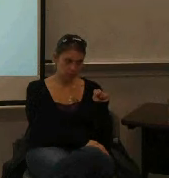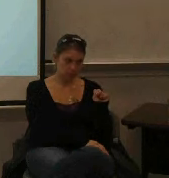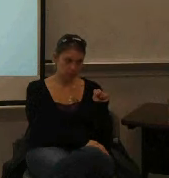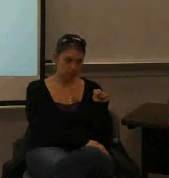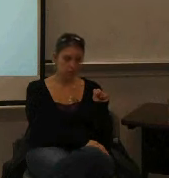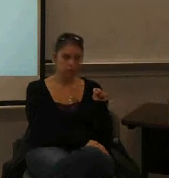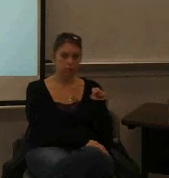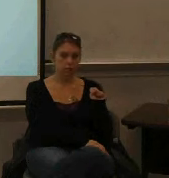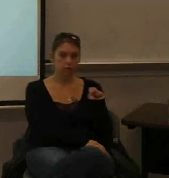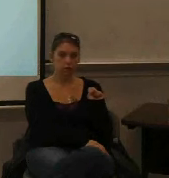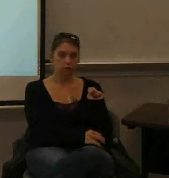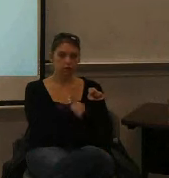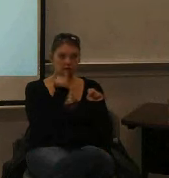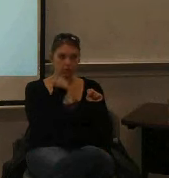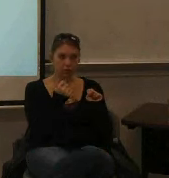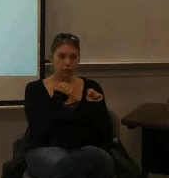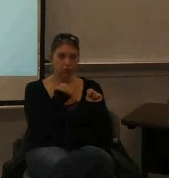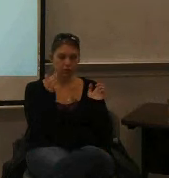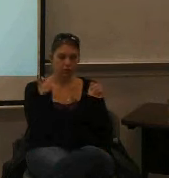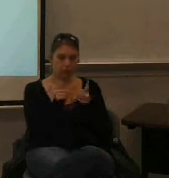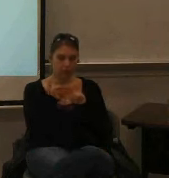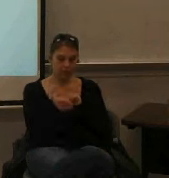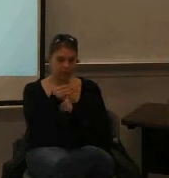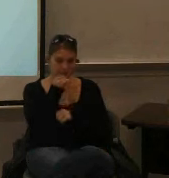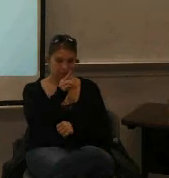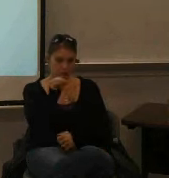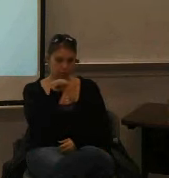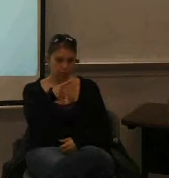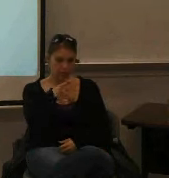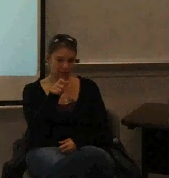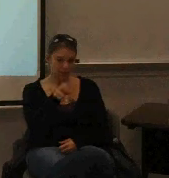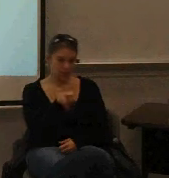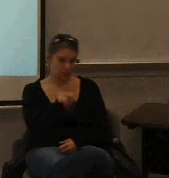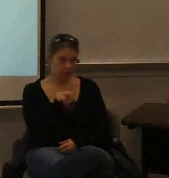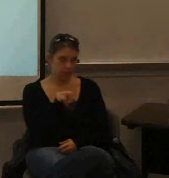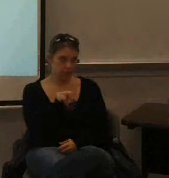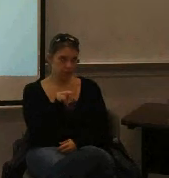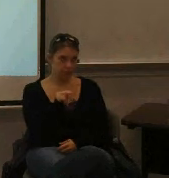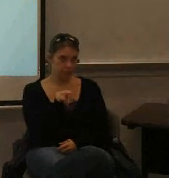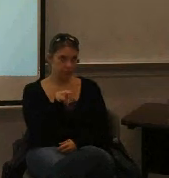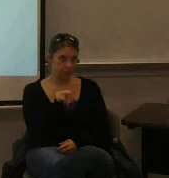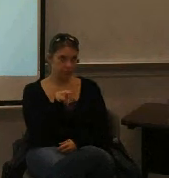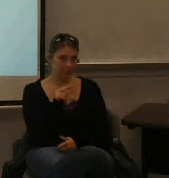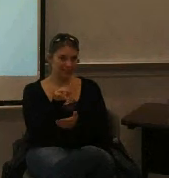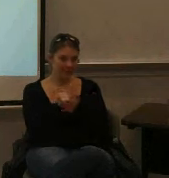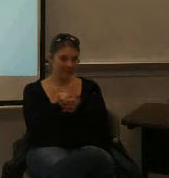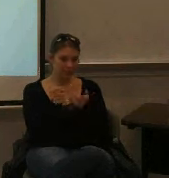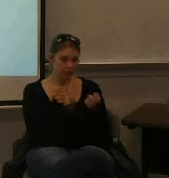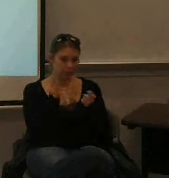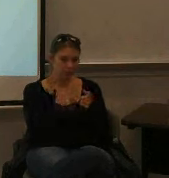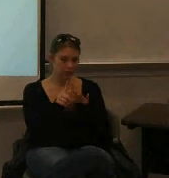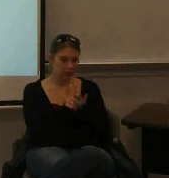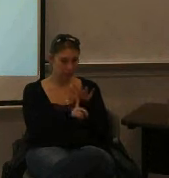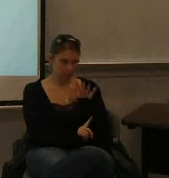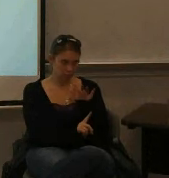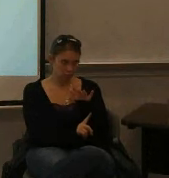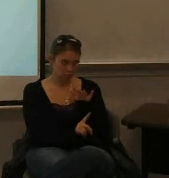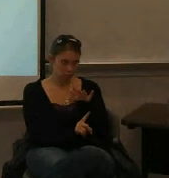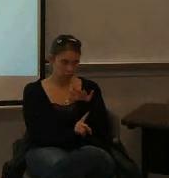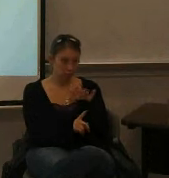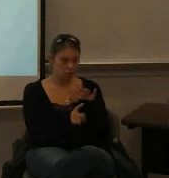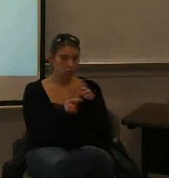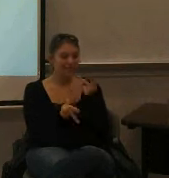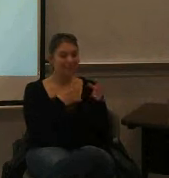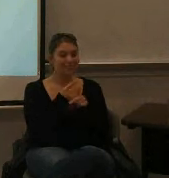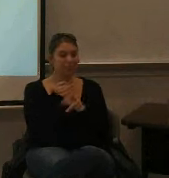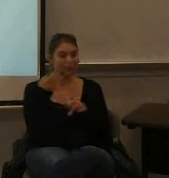intense. If you have small fish that eat the zooplankton, then that control will disappear. The